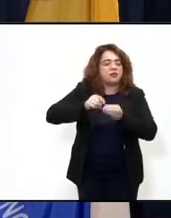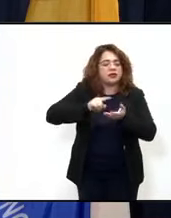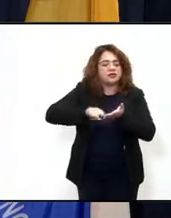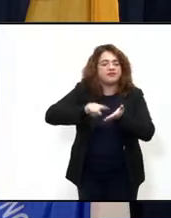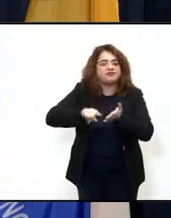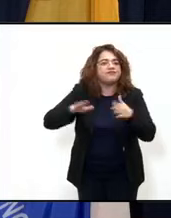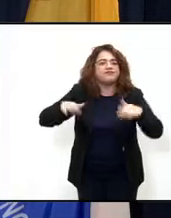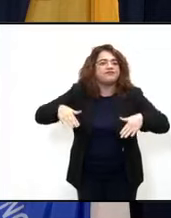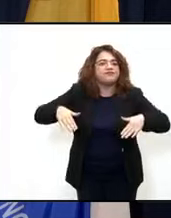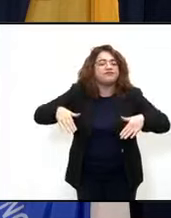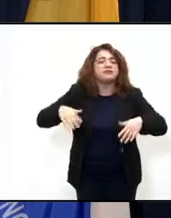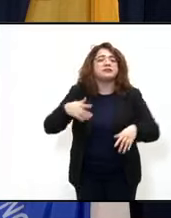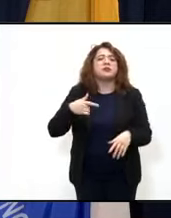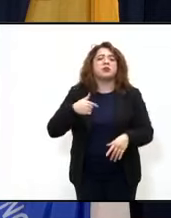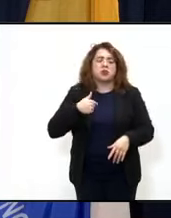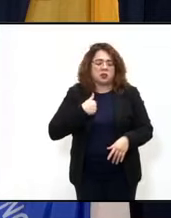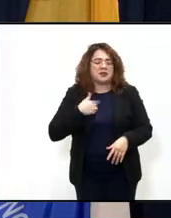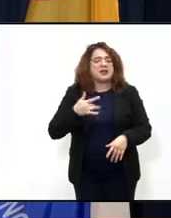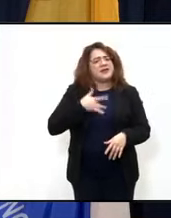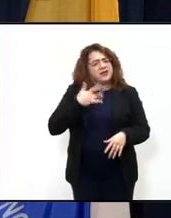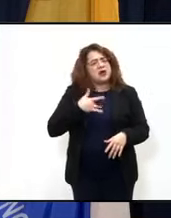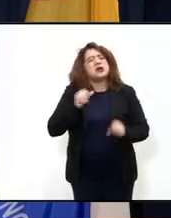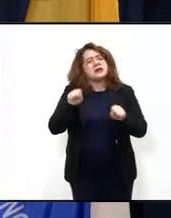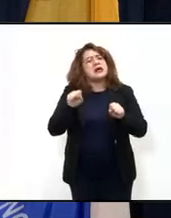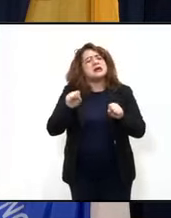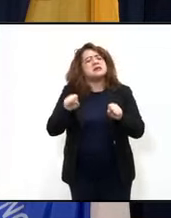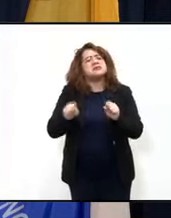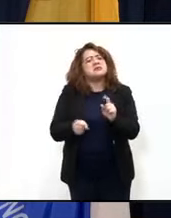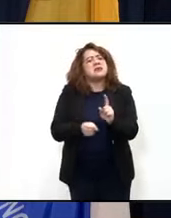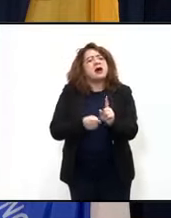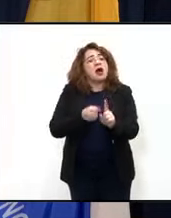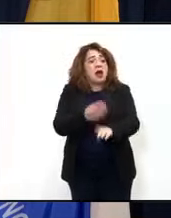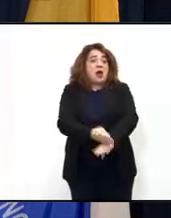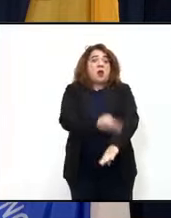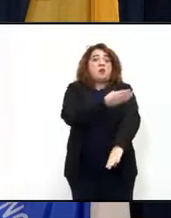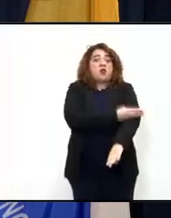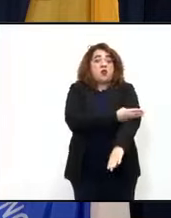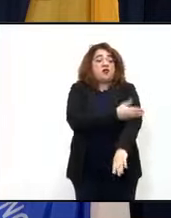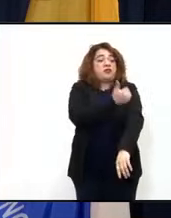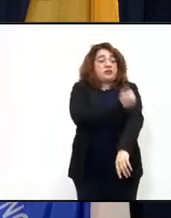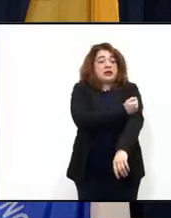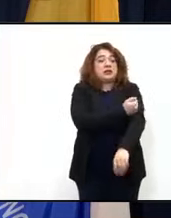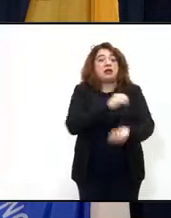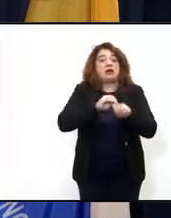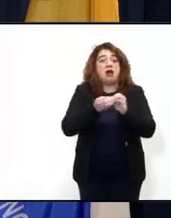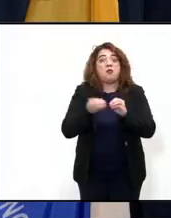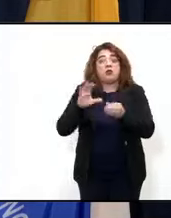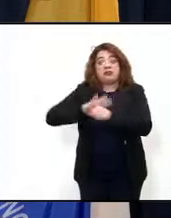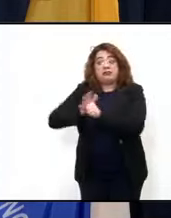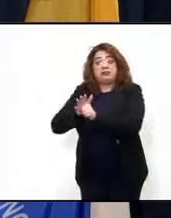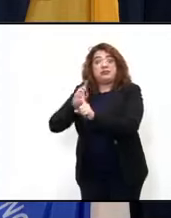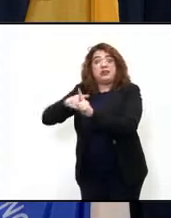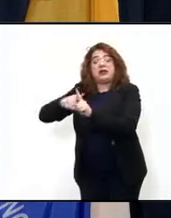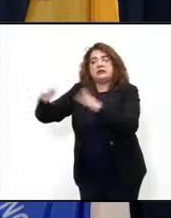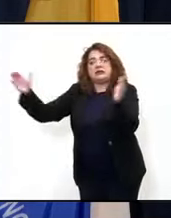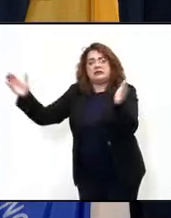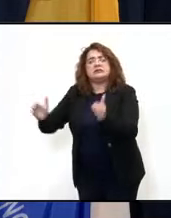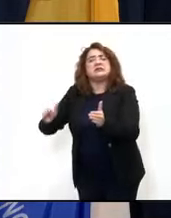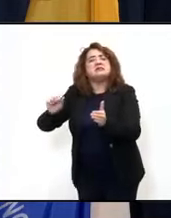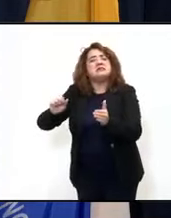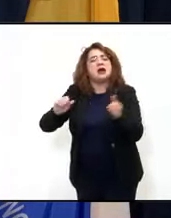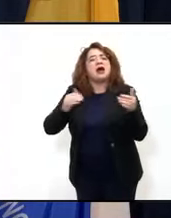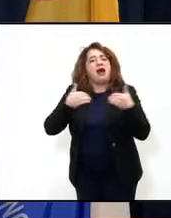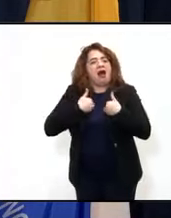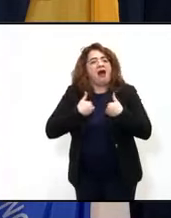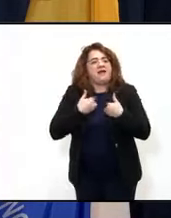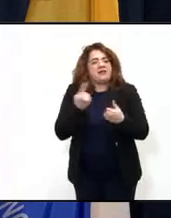ahead, but I think there's a feeling that it's certainly making things better, and I think that's something that's really, really important. So let me talk a little bit